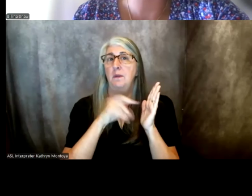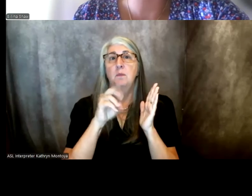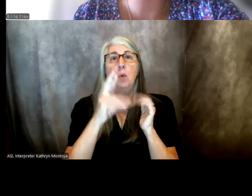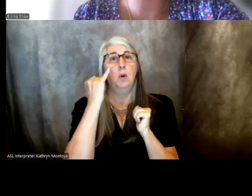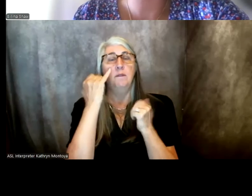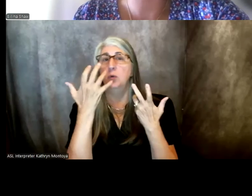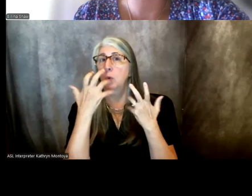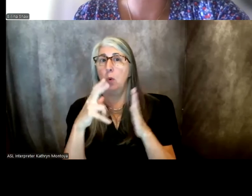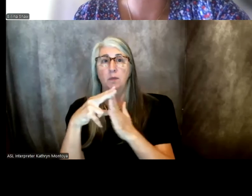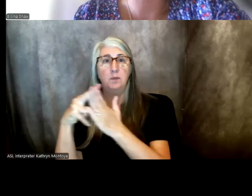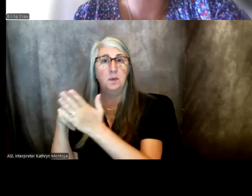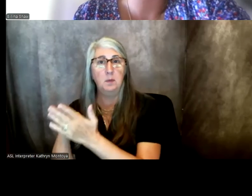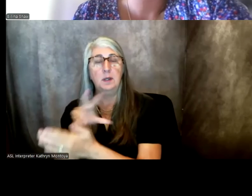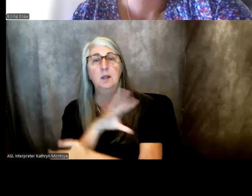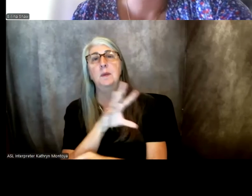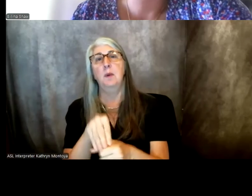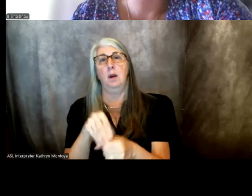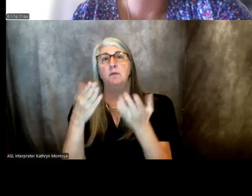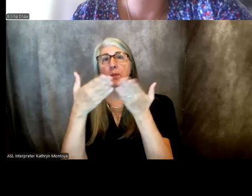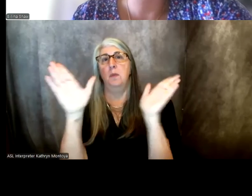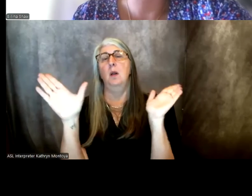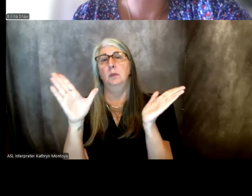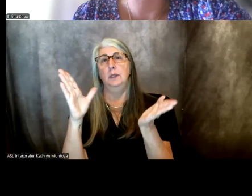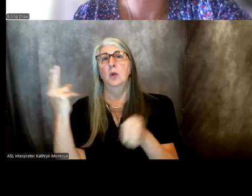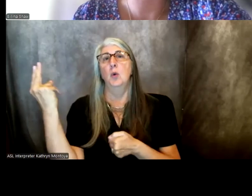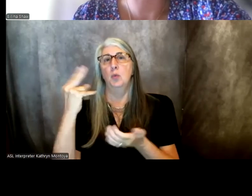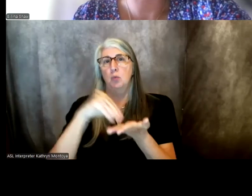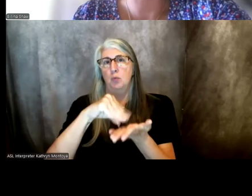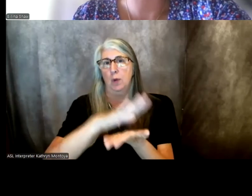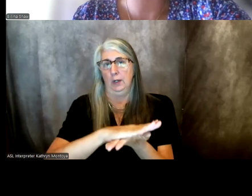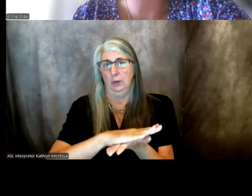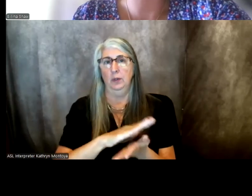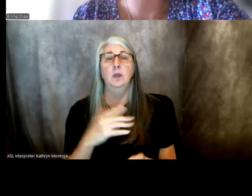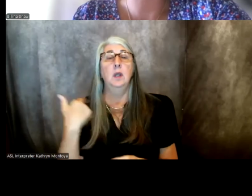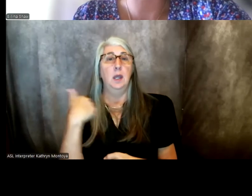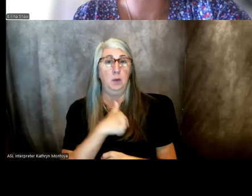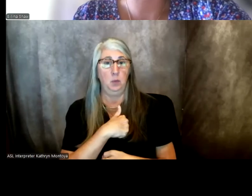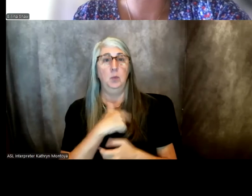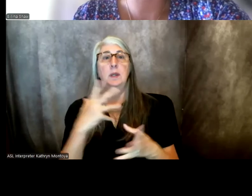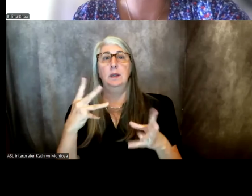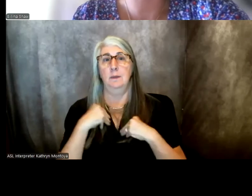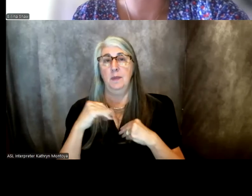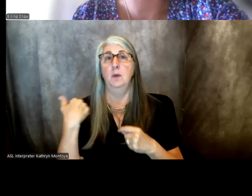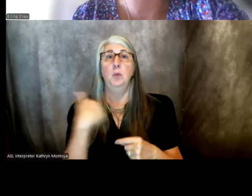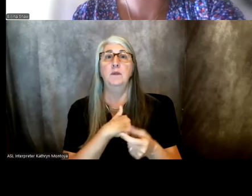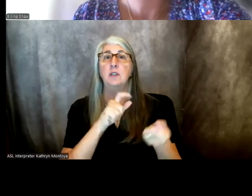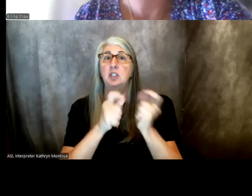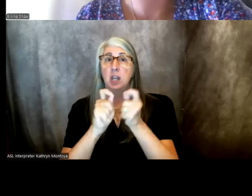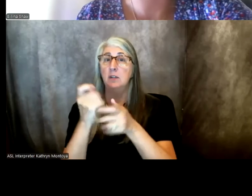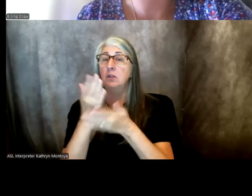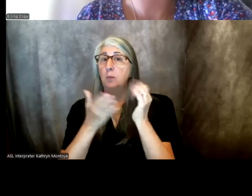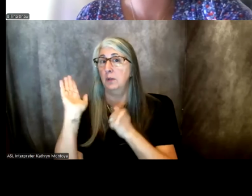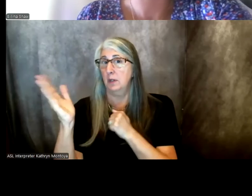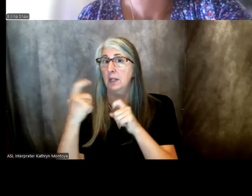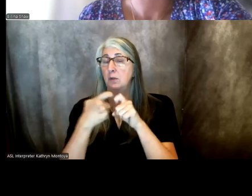them to be read, they can be part of the public record. But we do really consider them. We actually changed some of our presentations based on the public comment that had